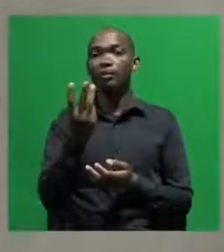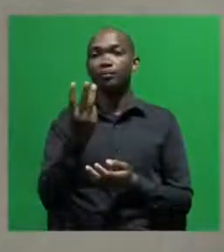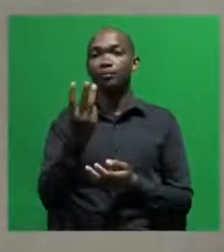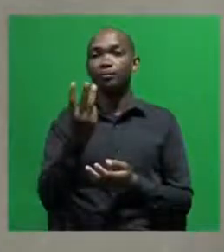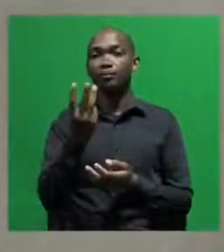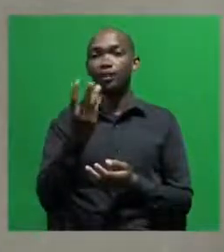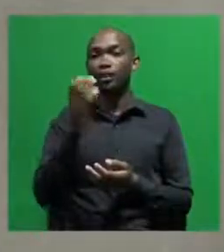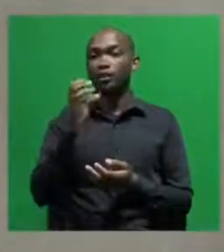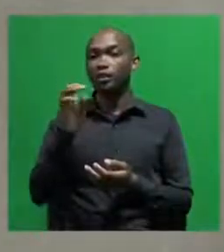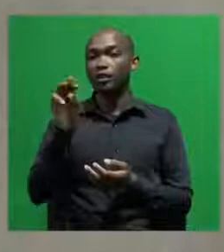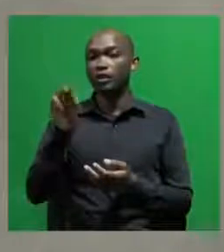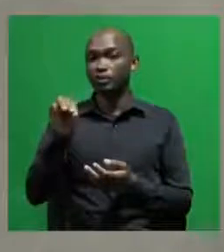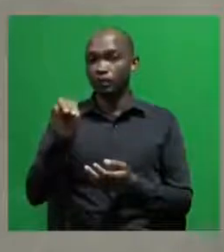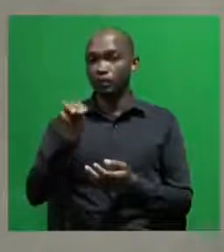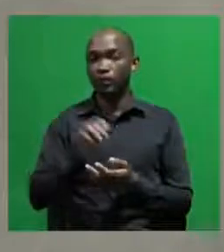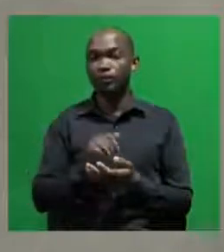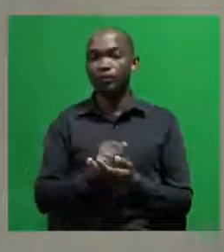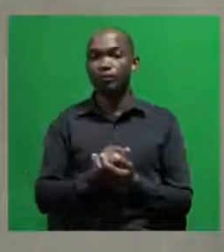3